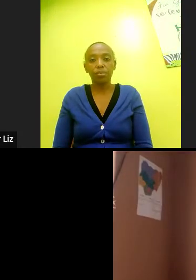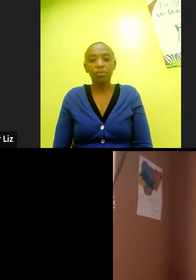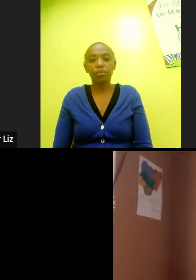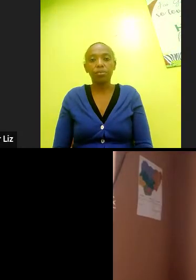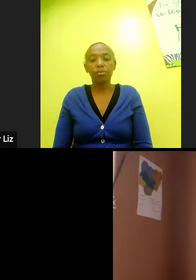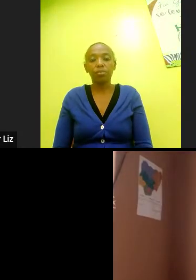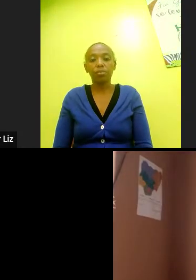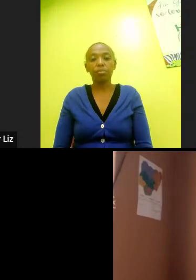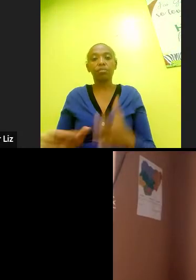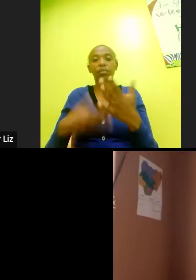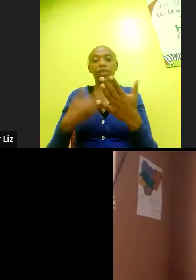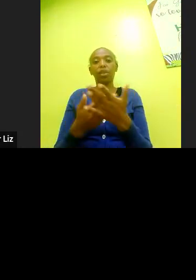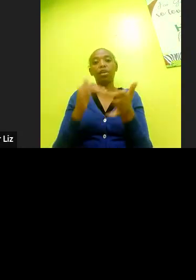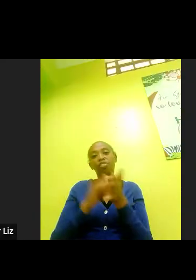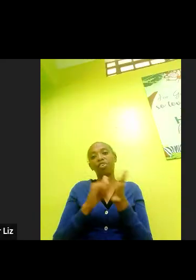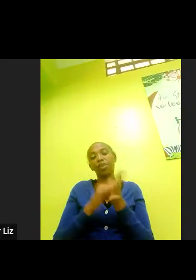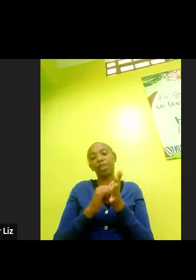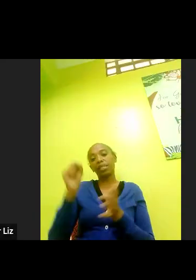Thank you for that, Salima.